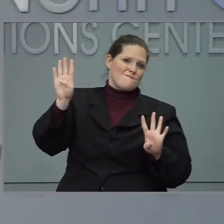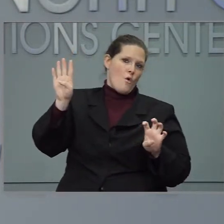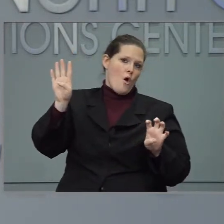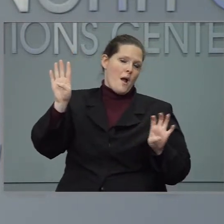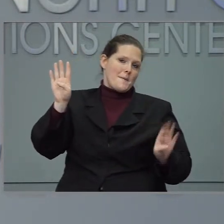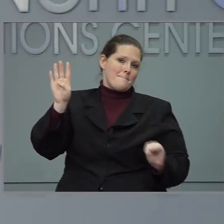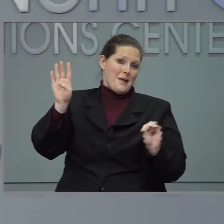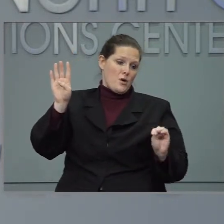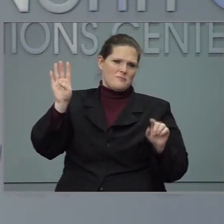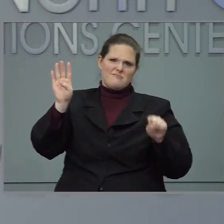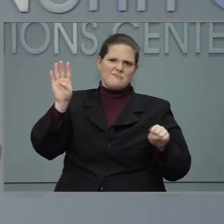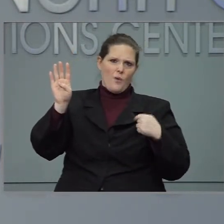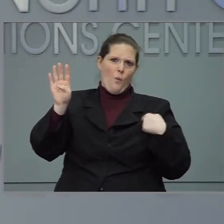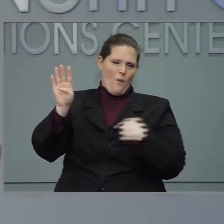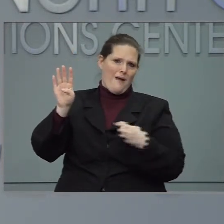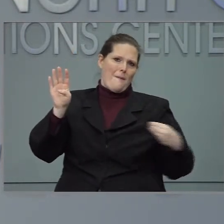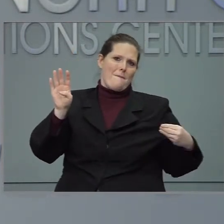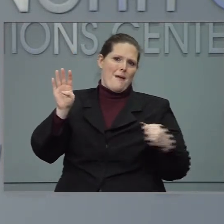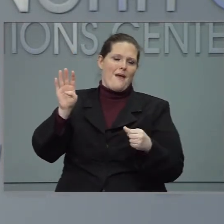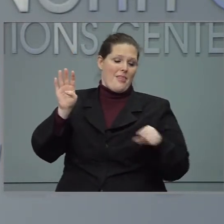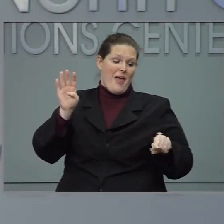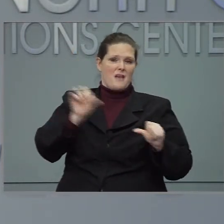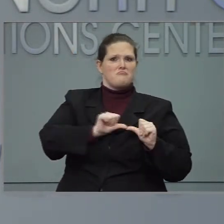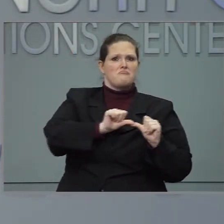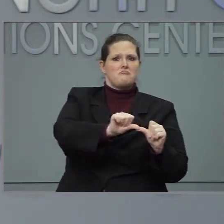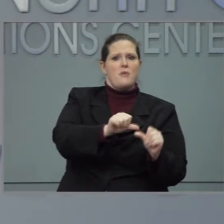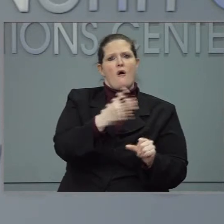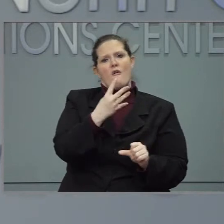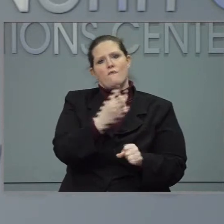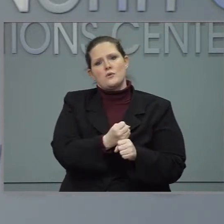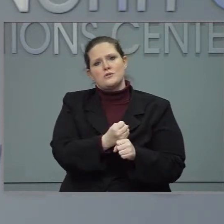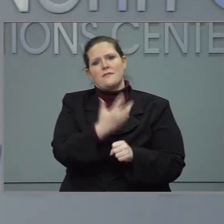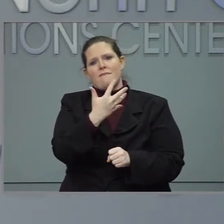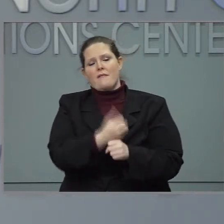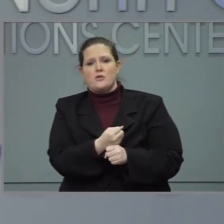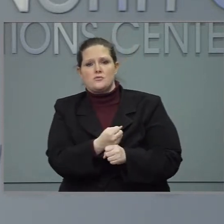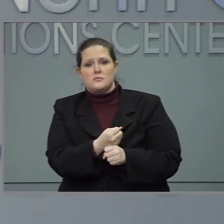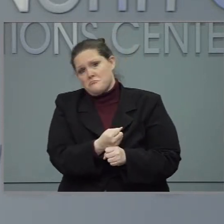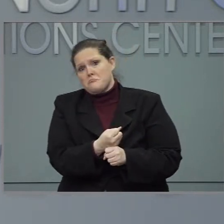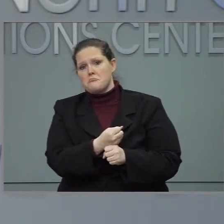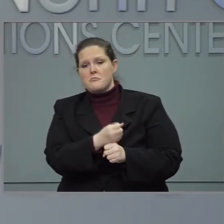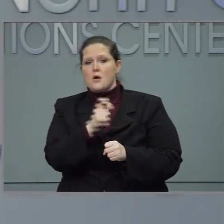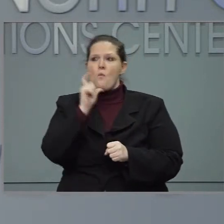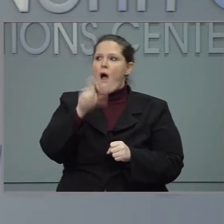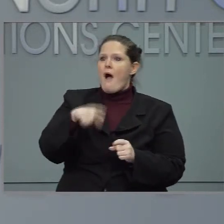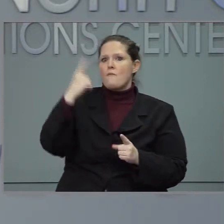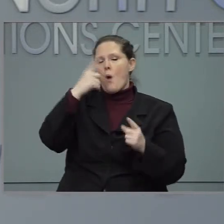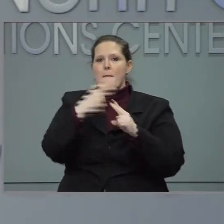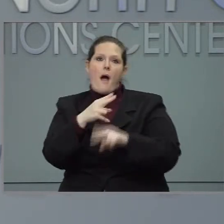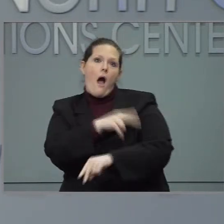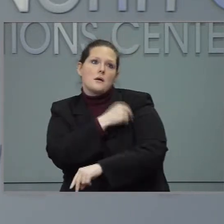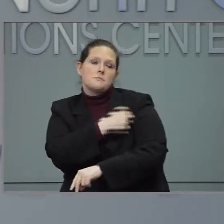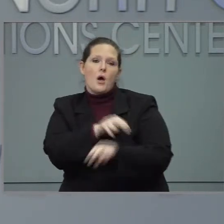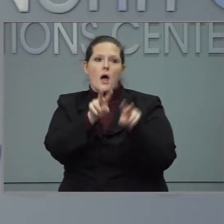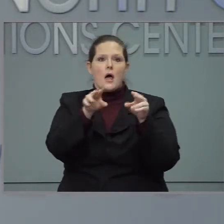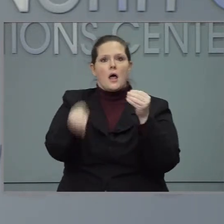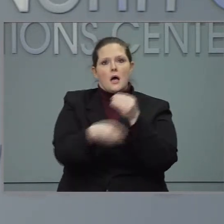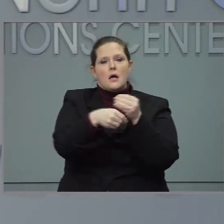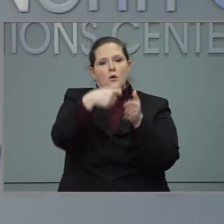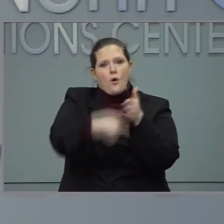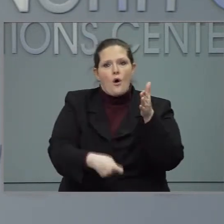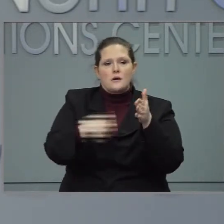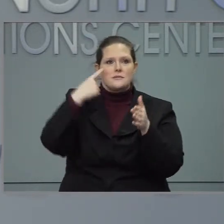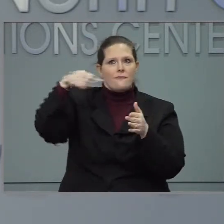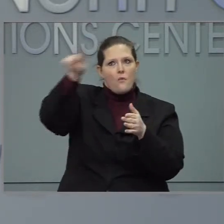that non-federal share for 4 to 5 years without having to, talk about hospital assessments or any